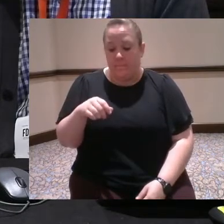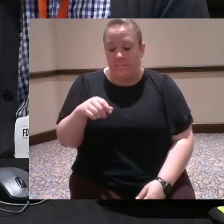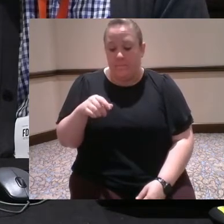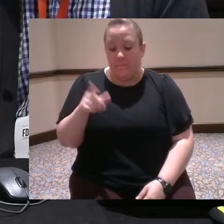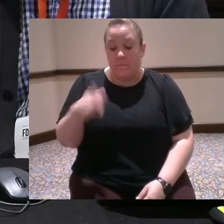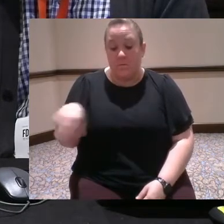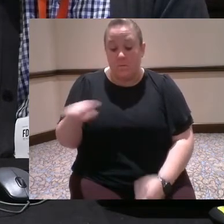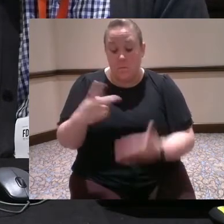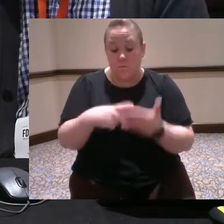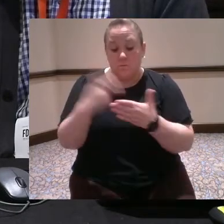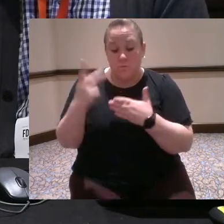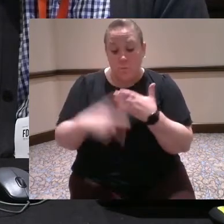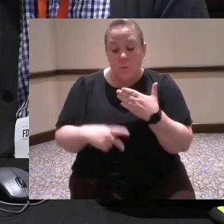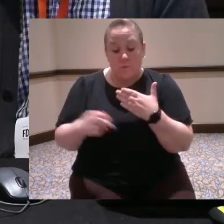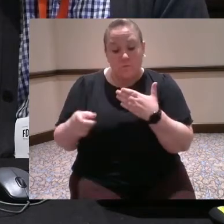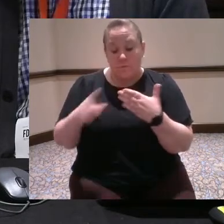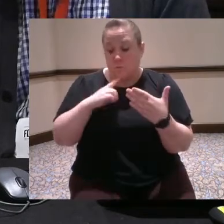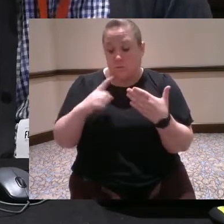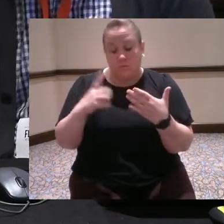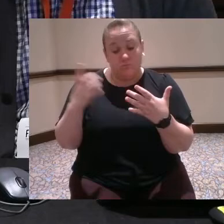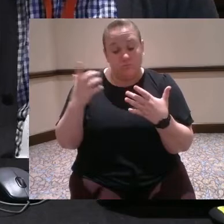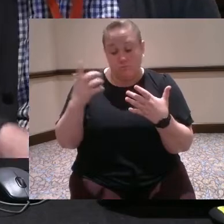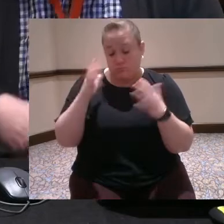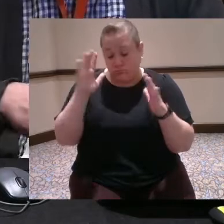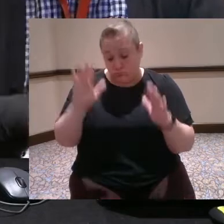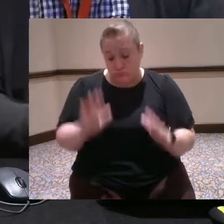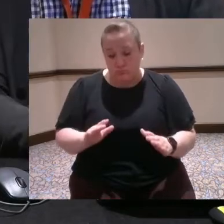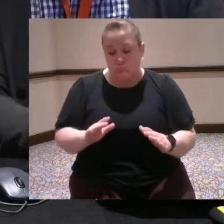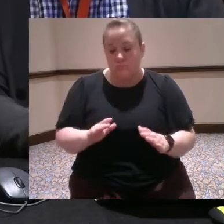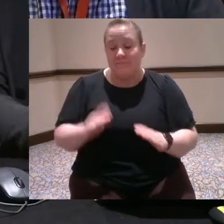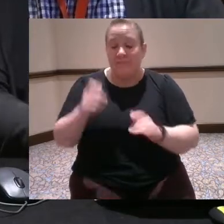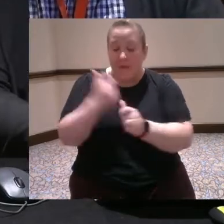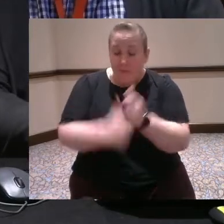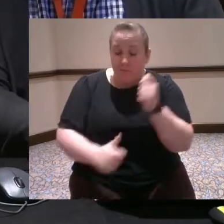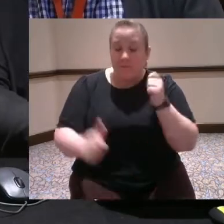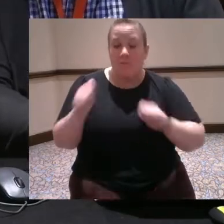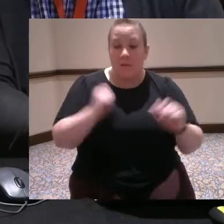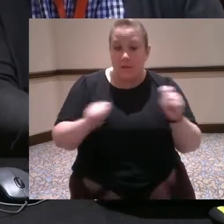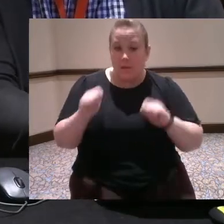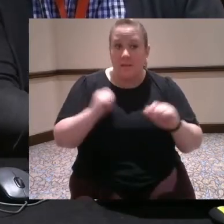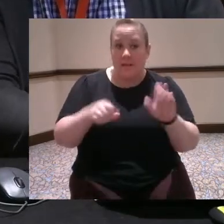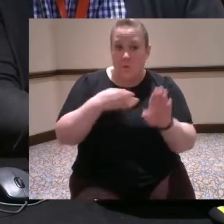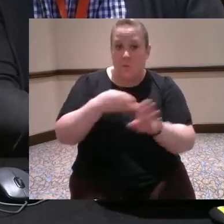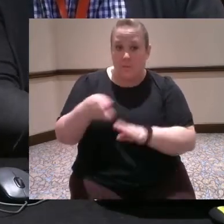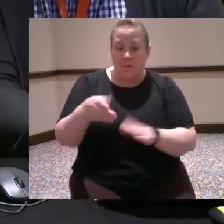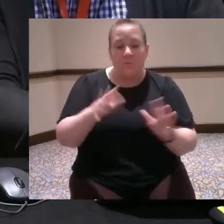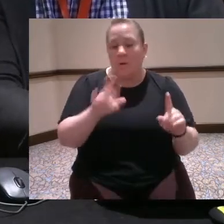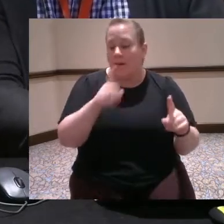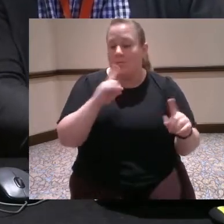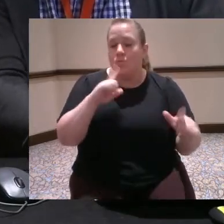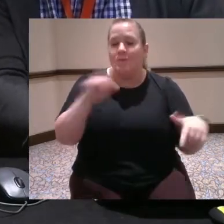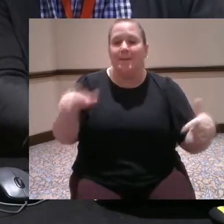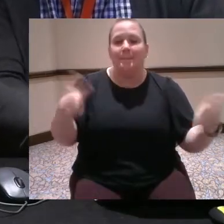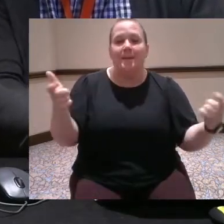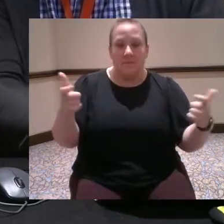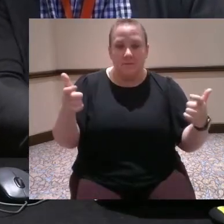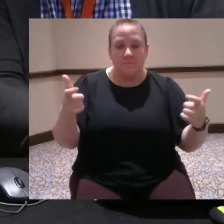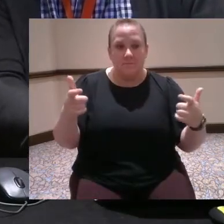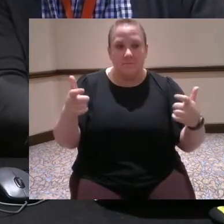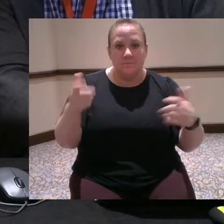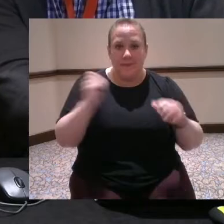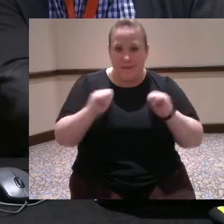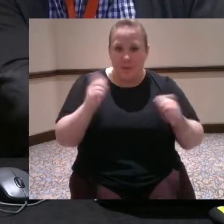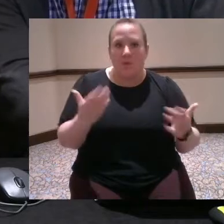Those programs are just amazing. And every theater, major theater here, has some